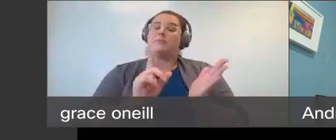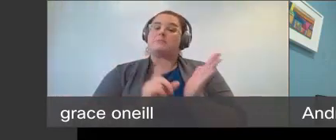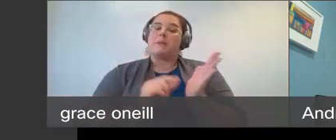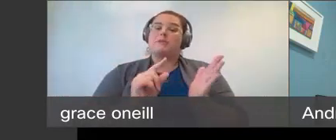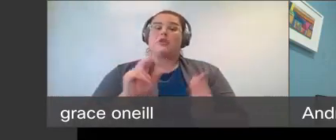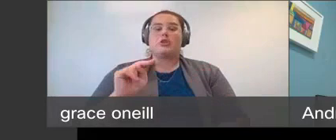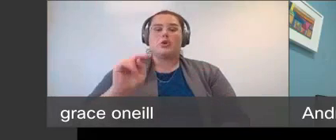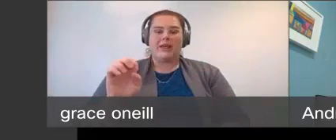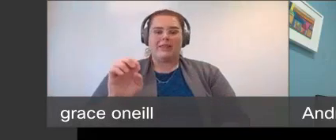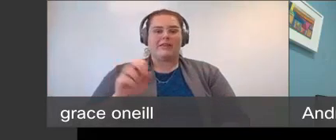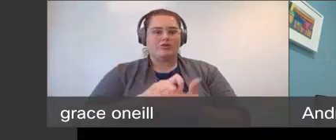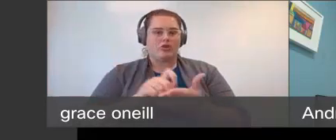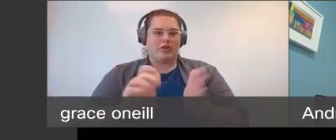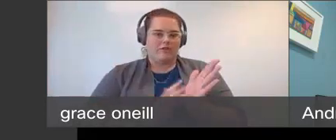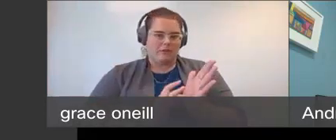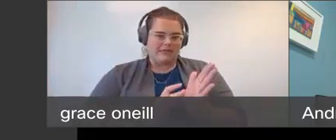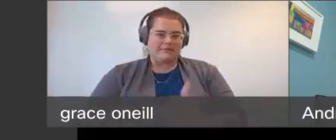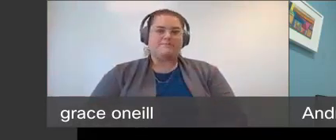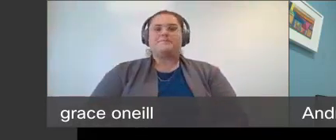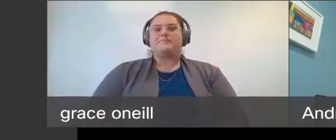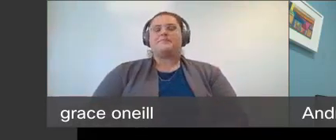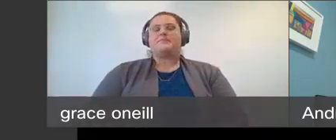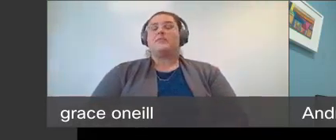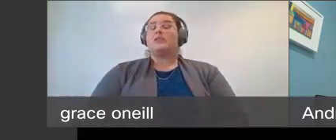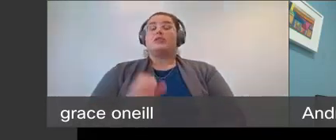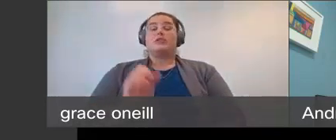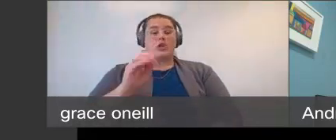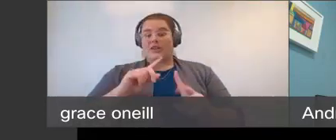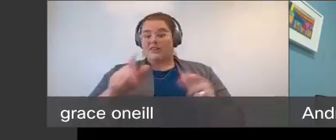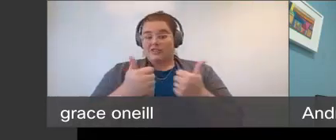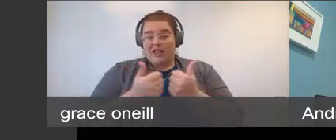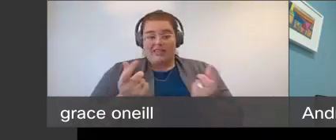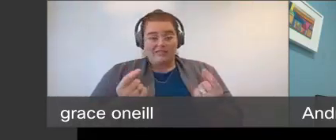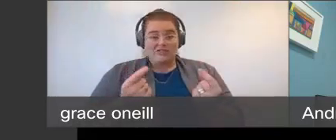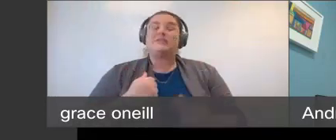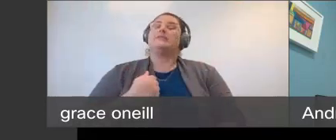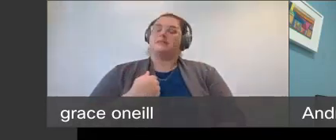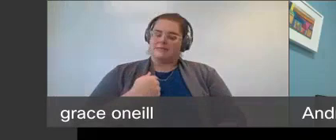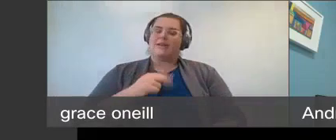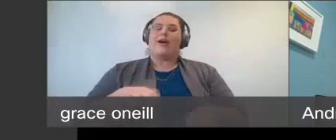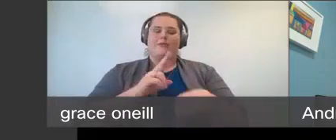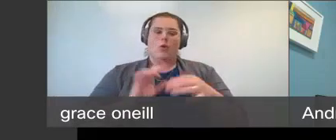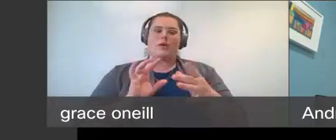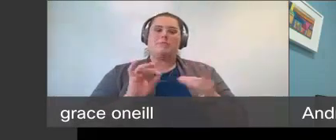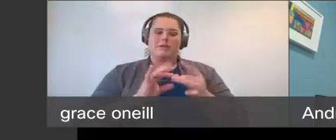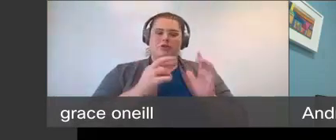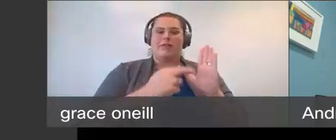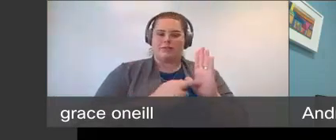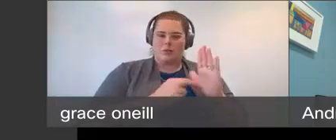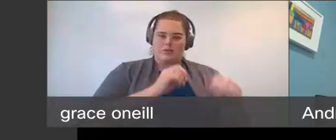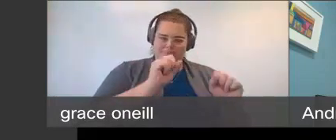So challenges for provider organizations, those tasked with caring for individuals. Of course, I mentioned the regulatory issues, but staffing is a real